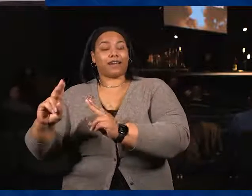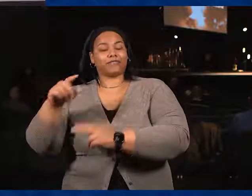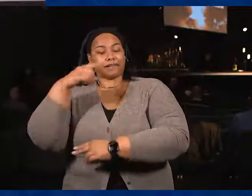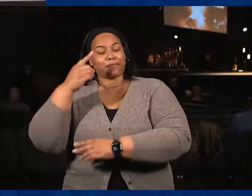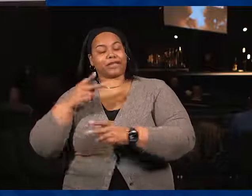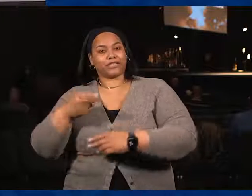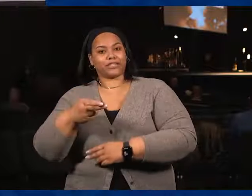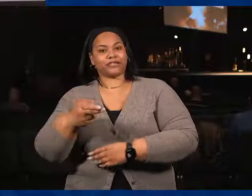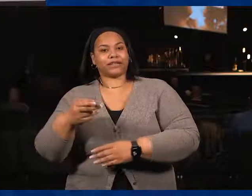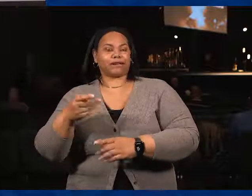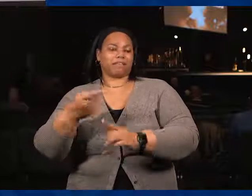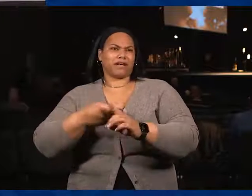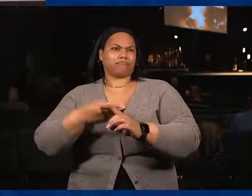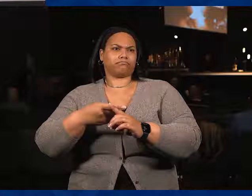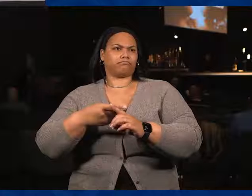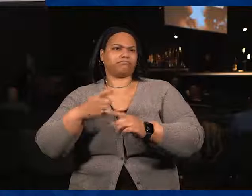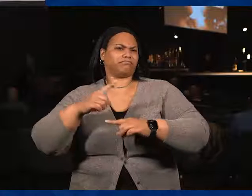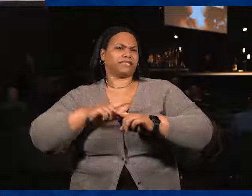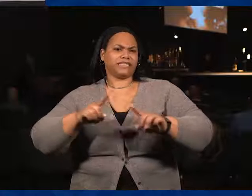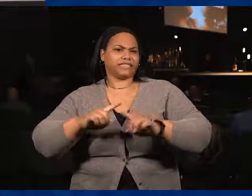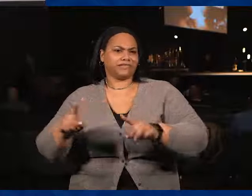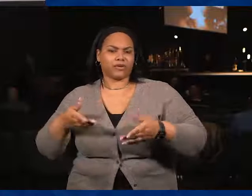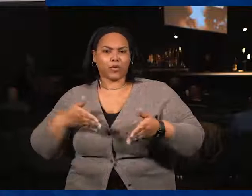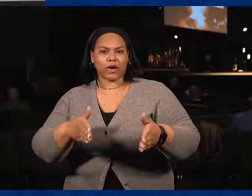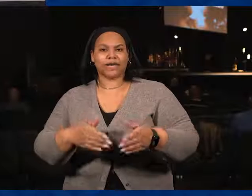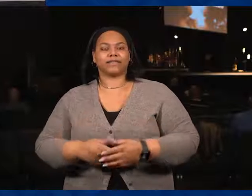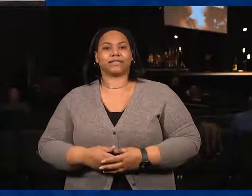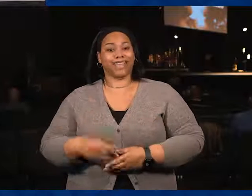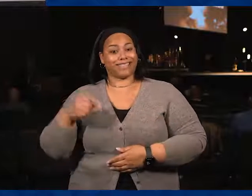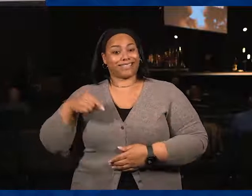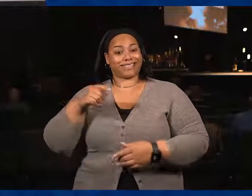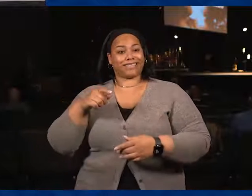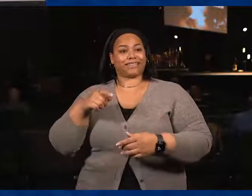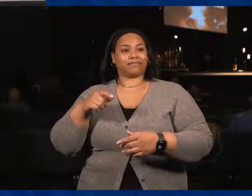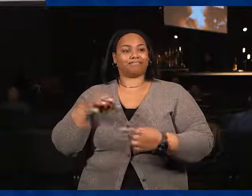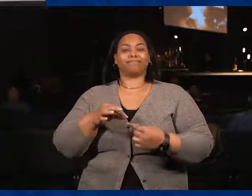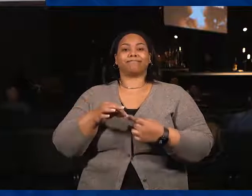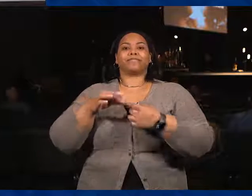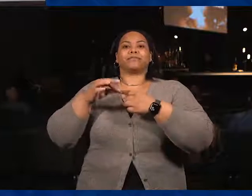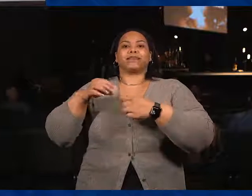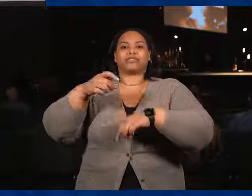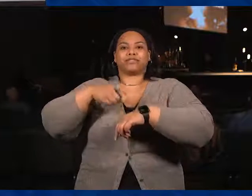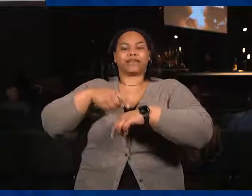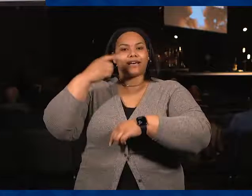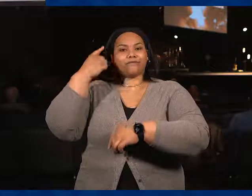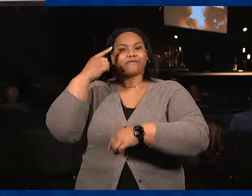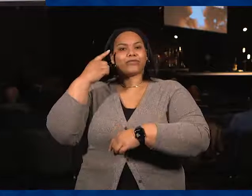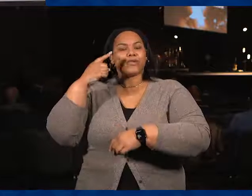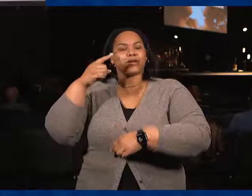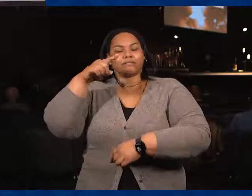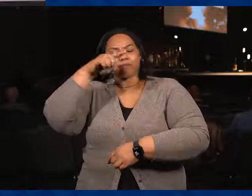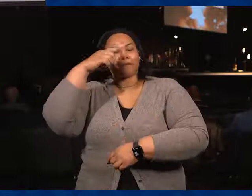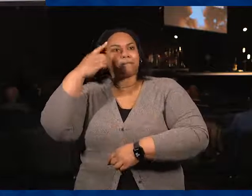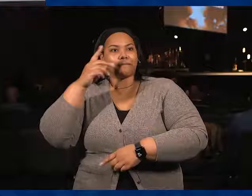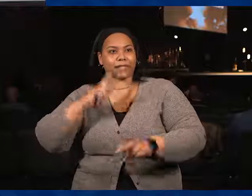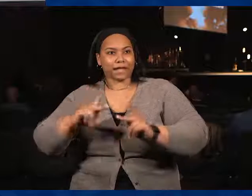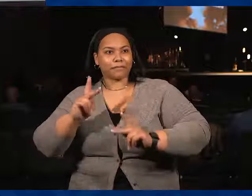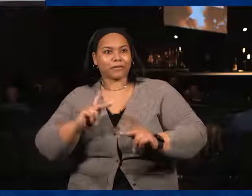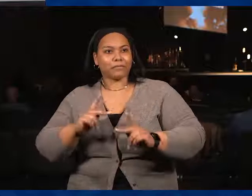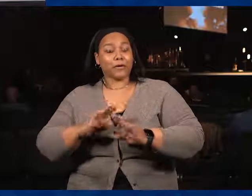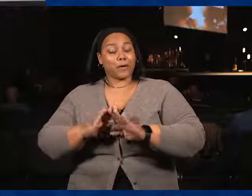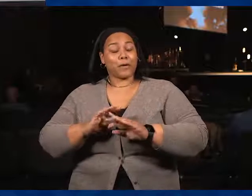of ways. And I also said that this is a significant time for African Americans, of course, but it's a great time